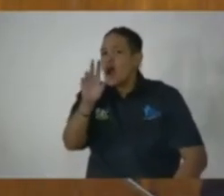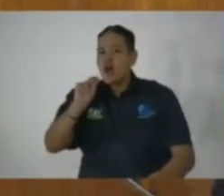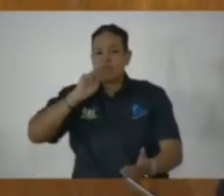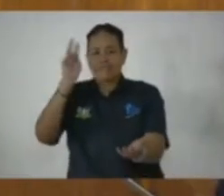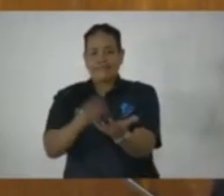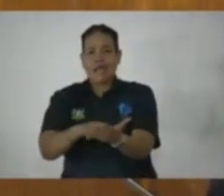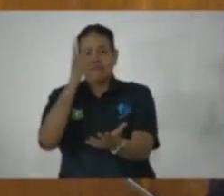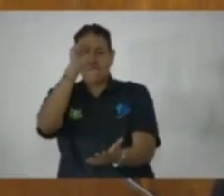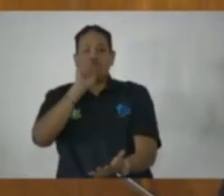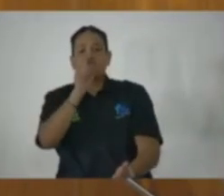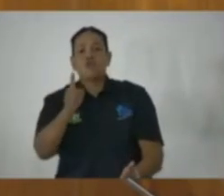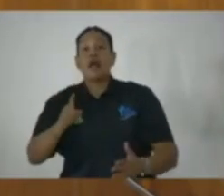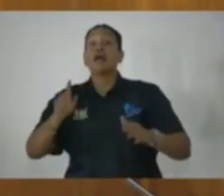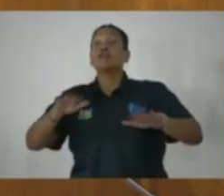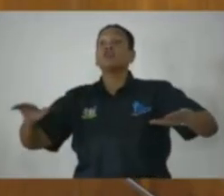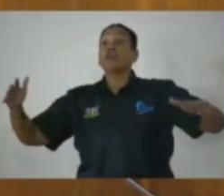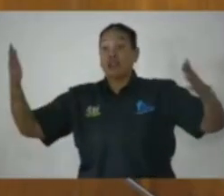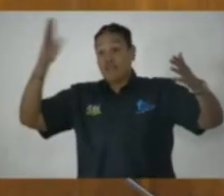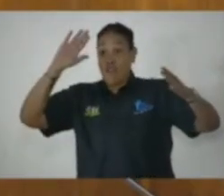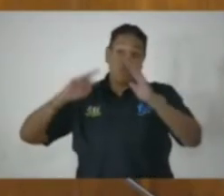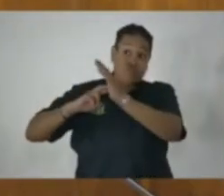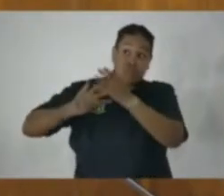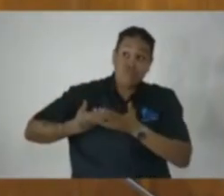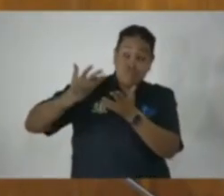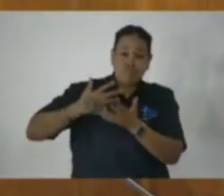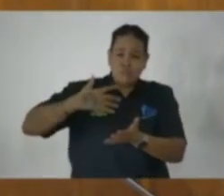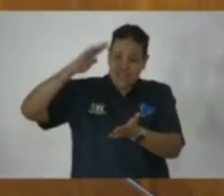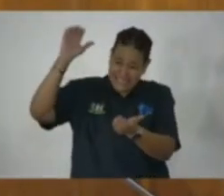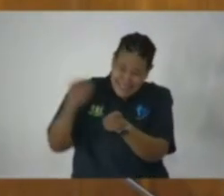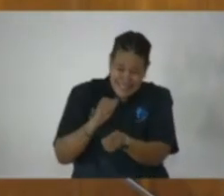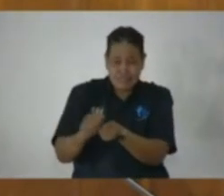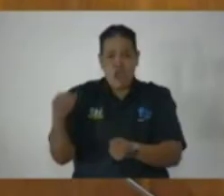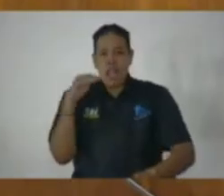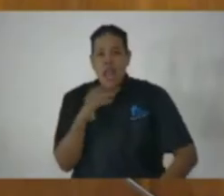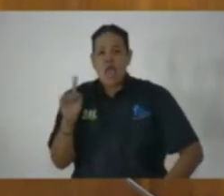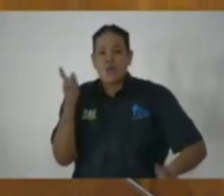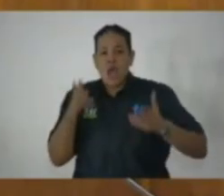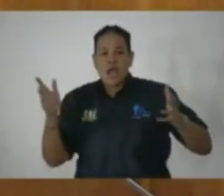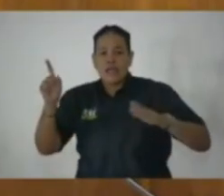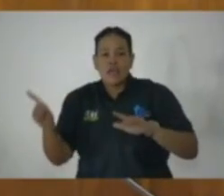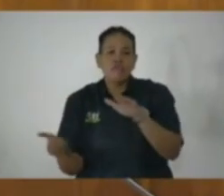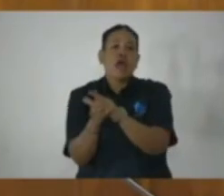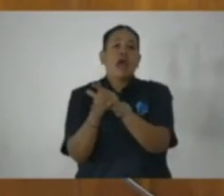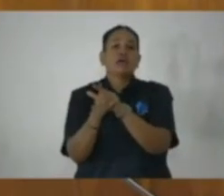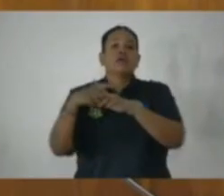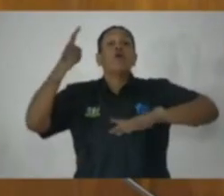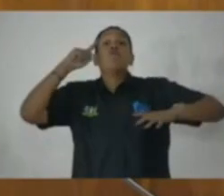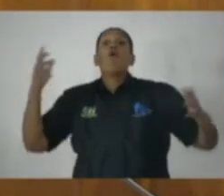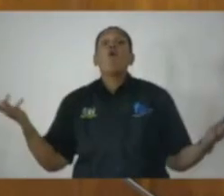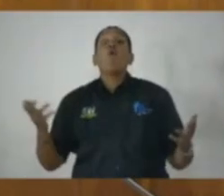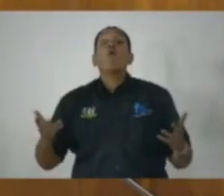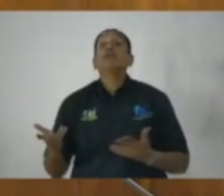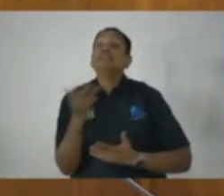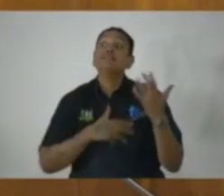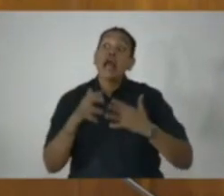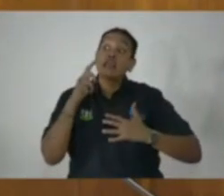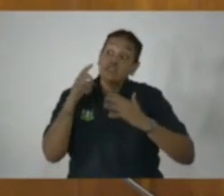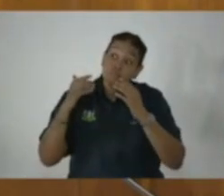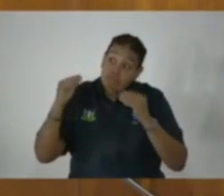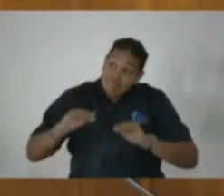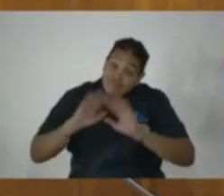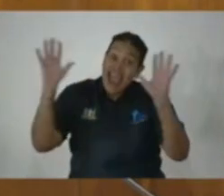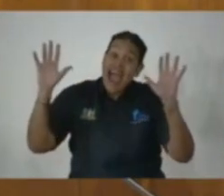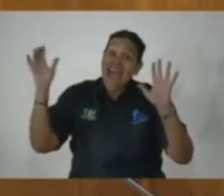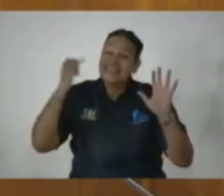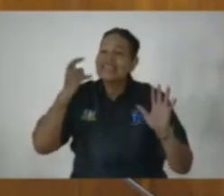stand for it. As children of light, we must mash down lies wherever they rise. For what fellowship